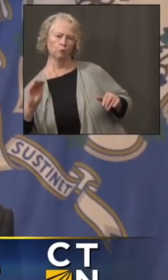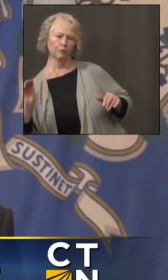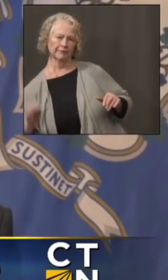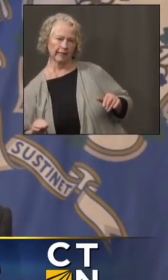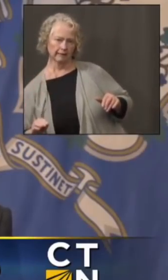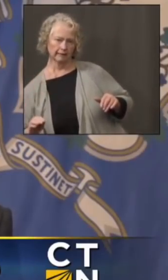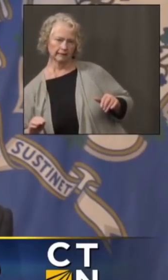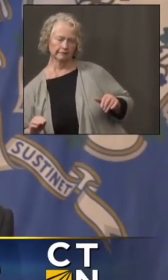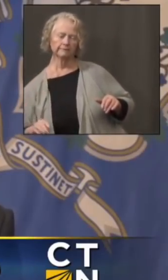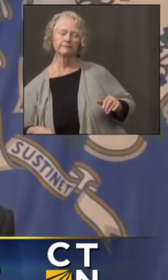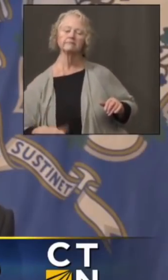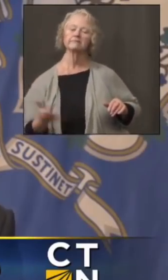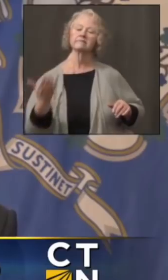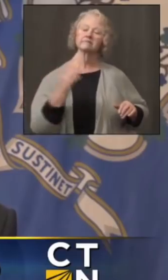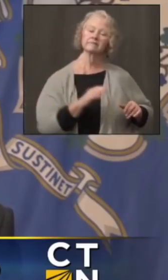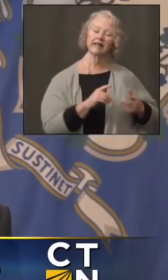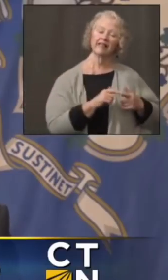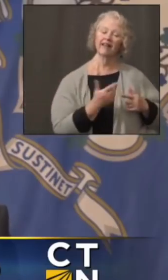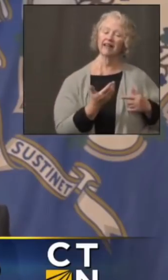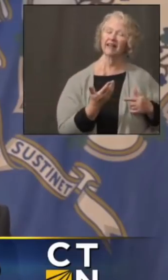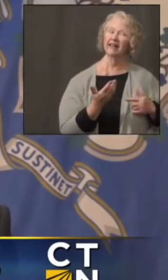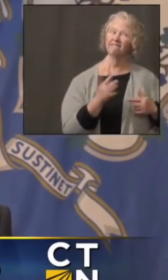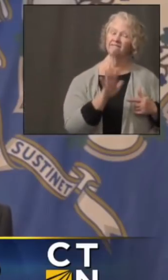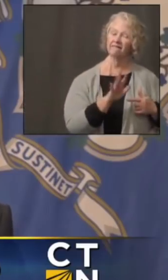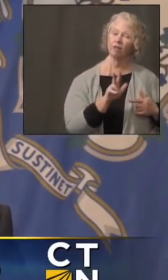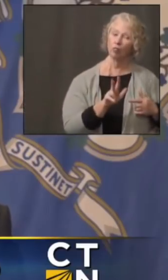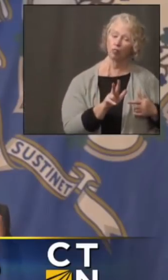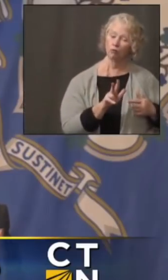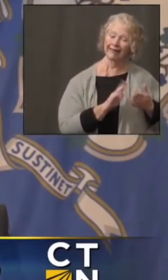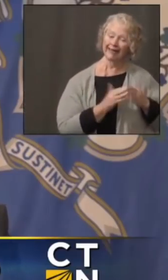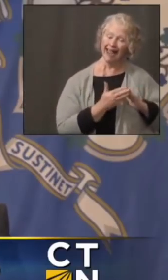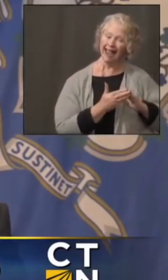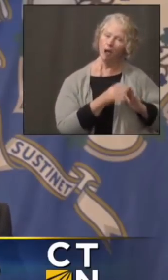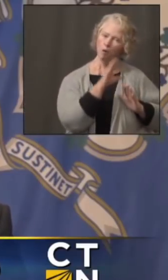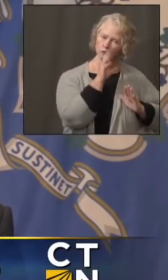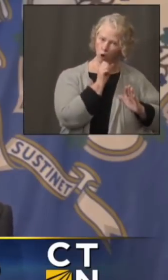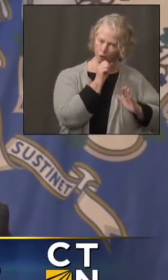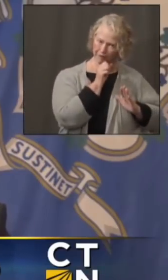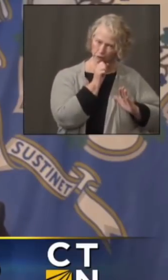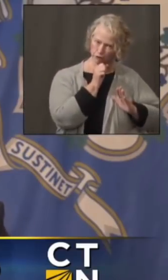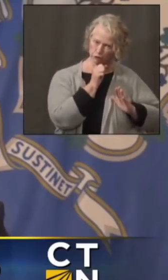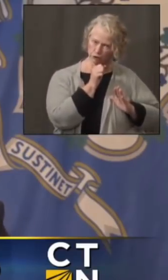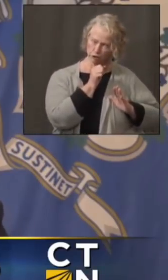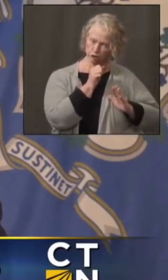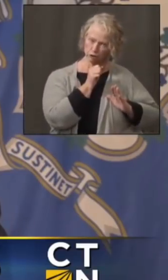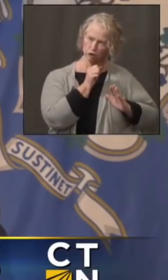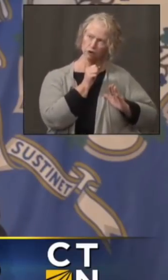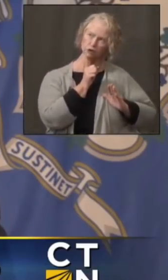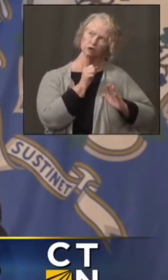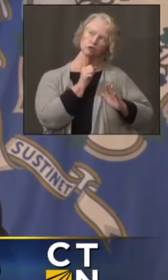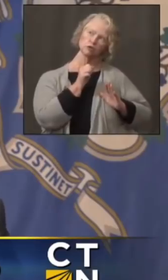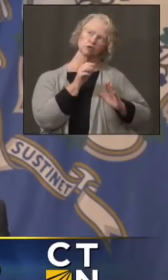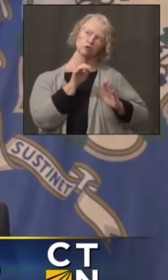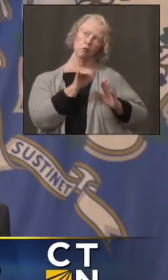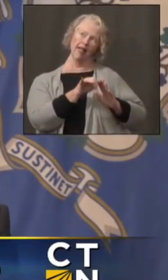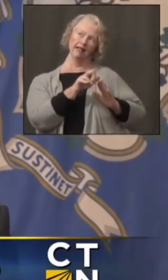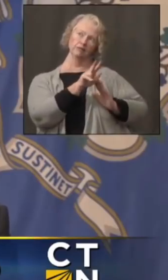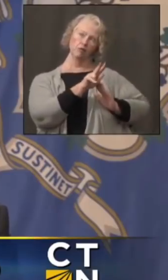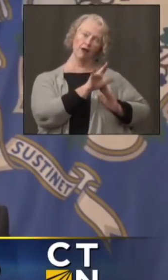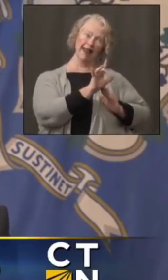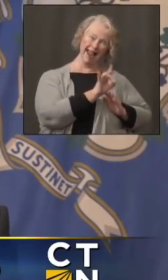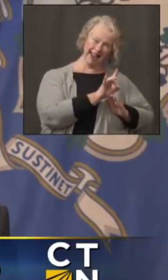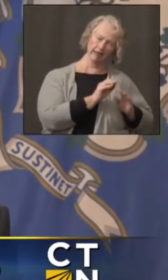population. Add on another 53 towns, which are in the orange. That represents about 38% of